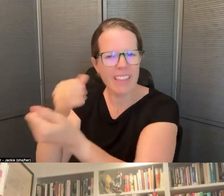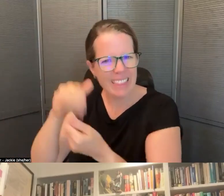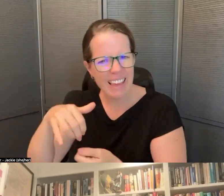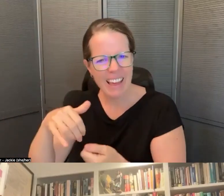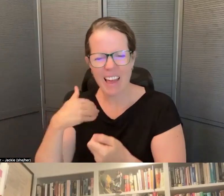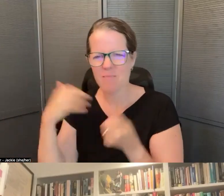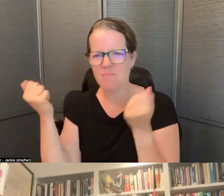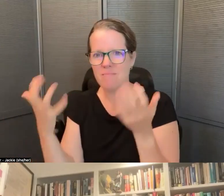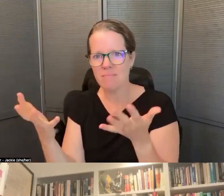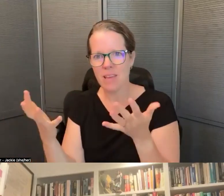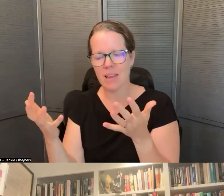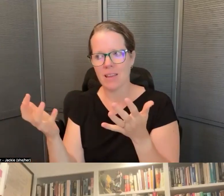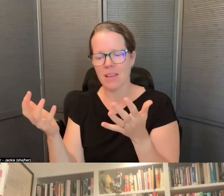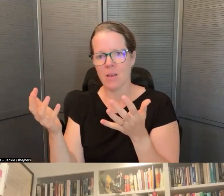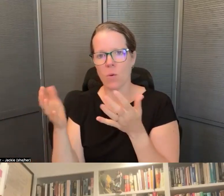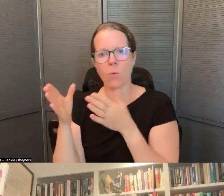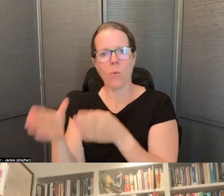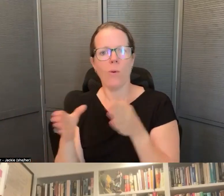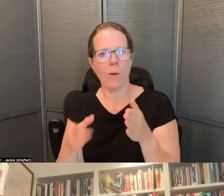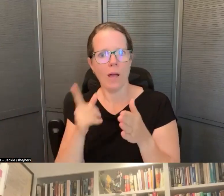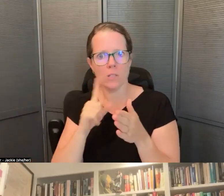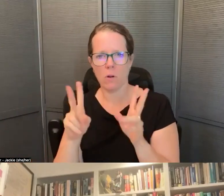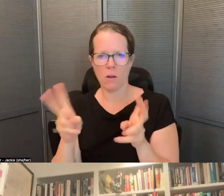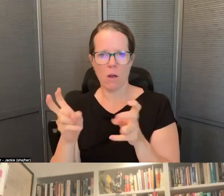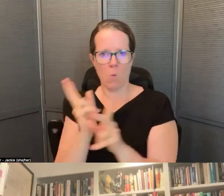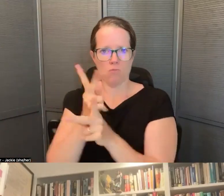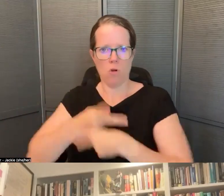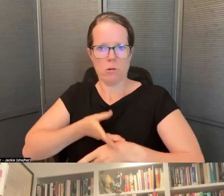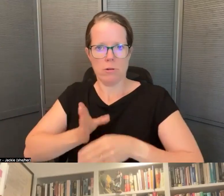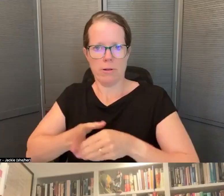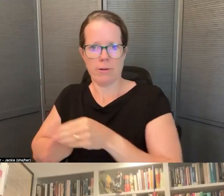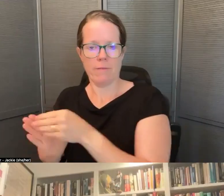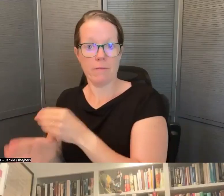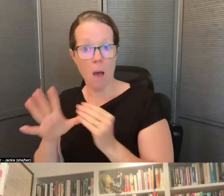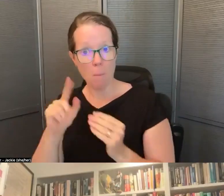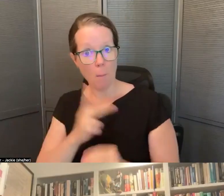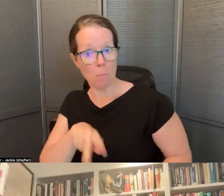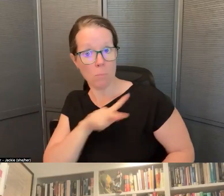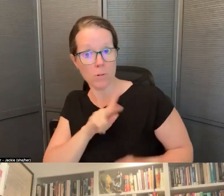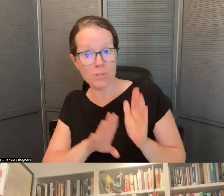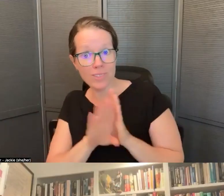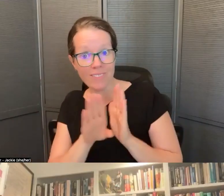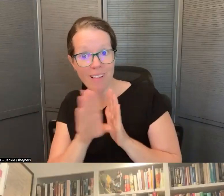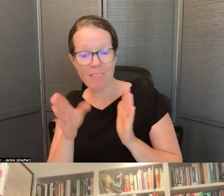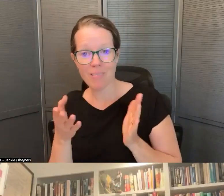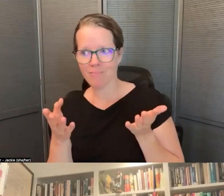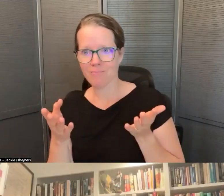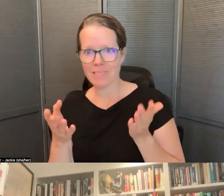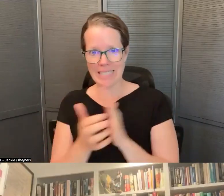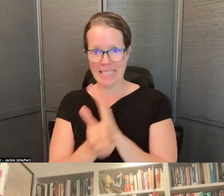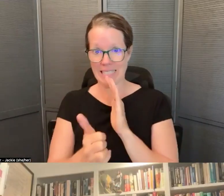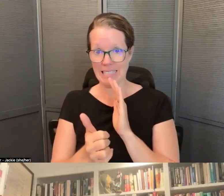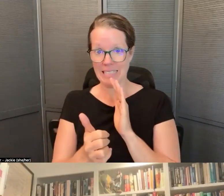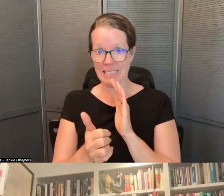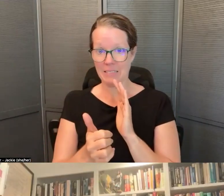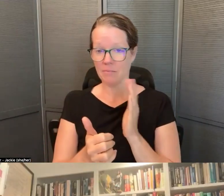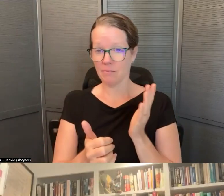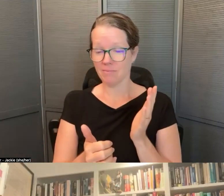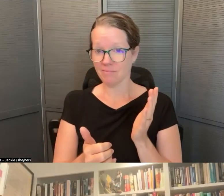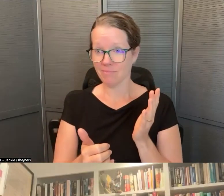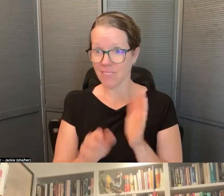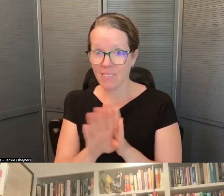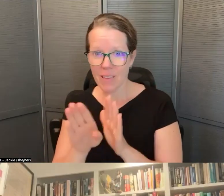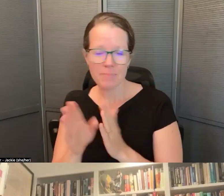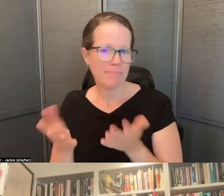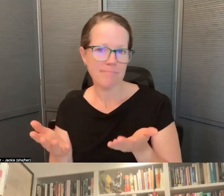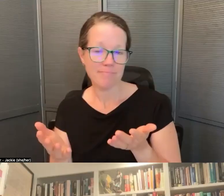being productive. There's not a lot about skills-based learning. Some of that's funding as well, right? There's just not enough